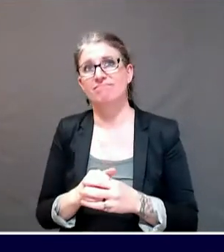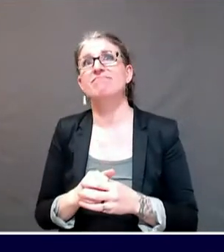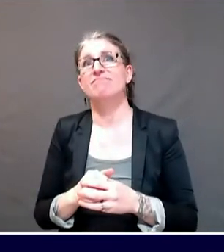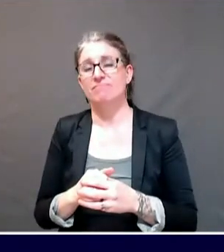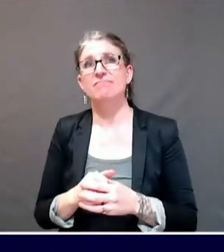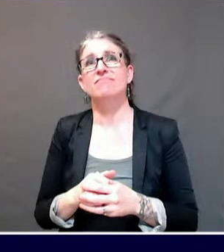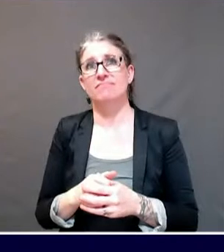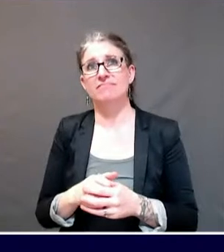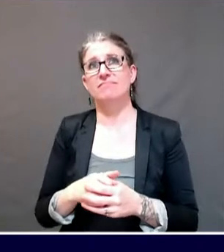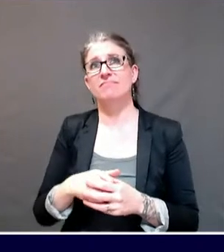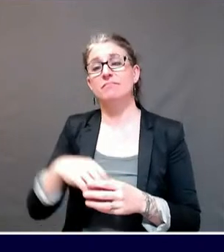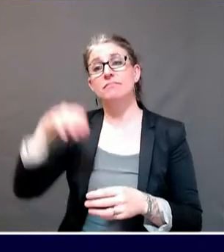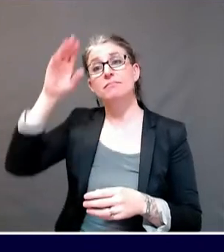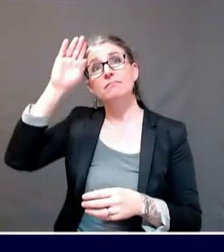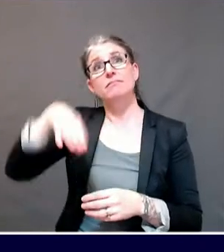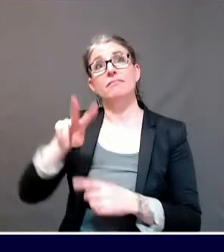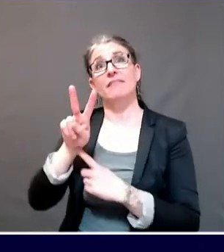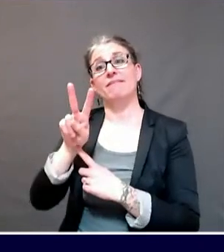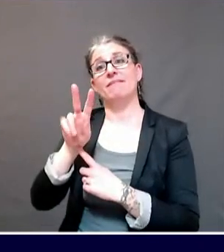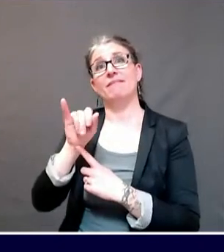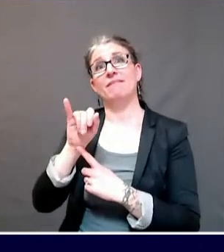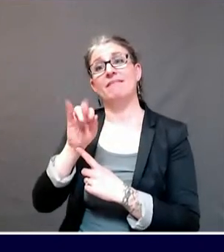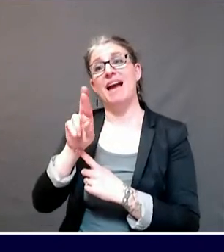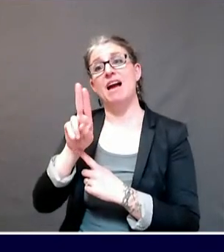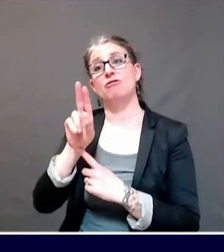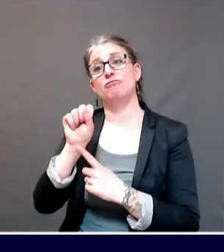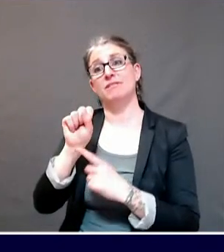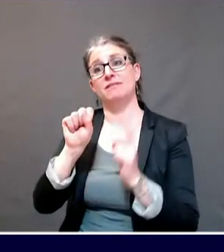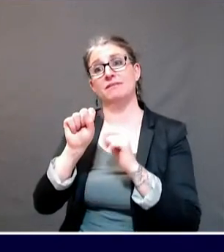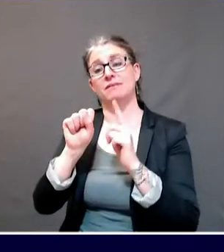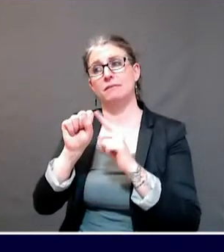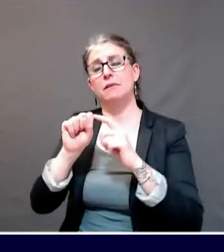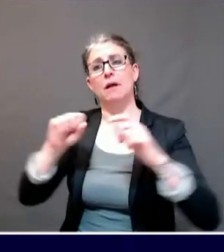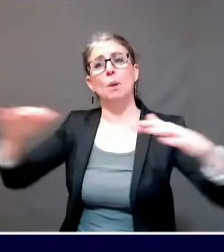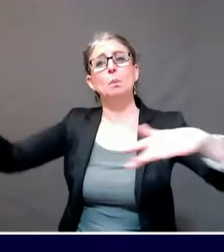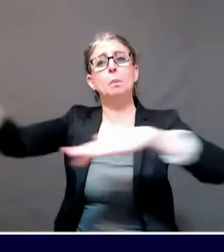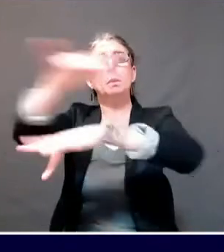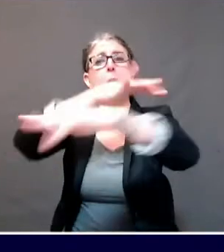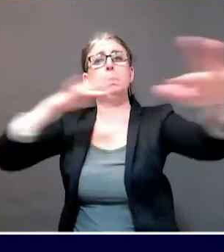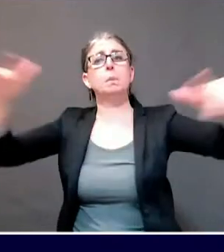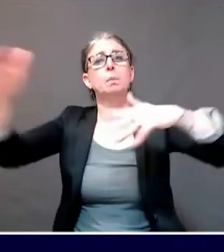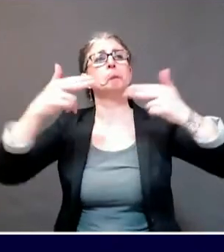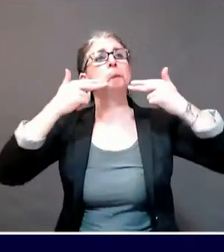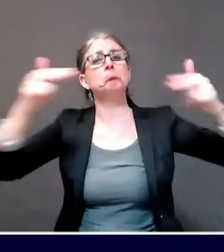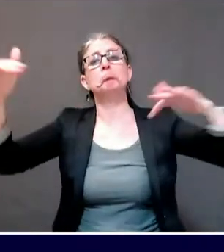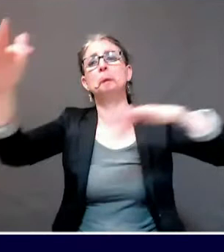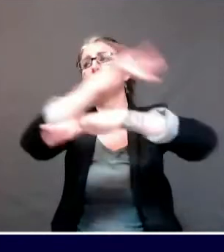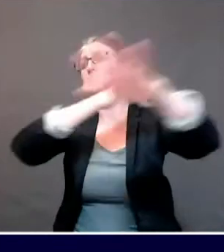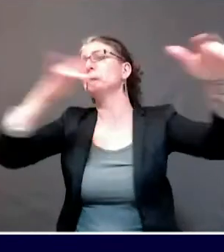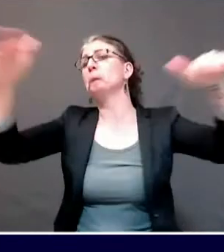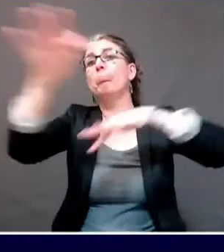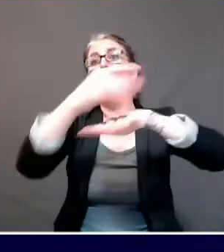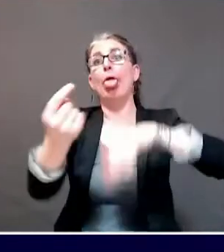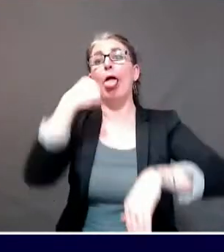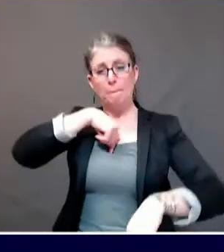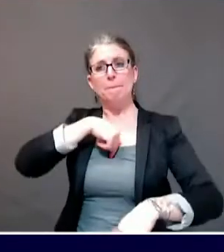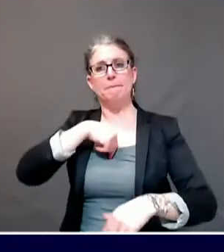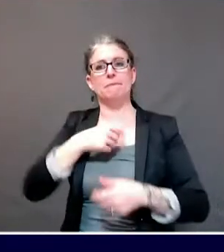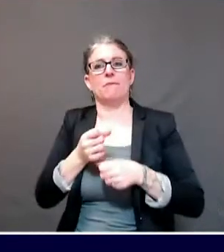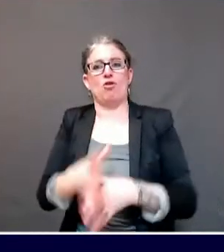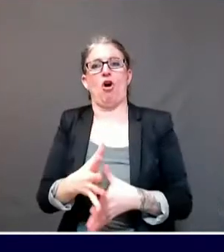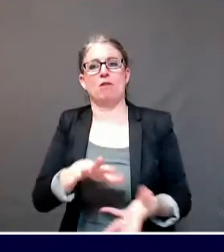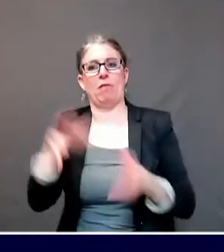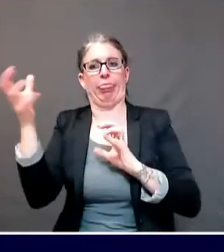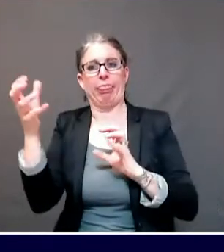face coverings plus physical distancing significantly reduce the likelihood that the virus will get to you in the